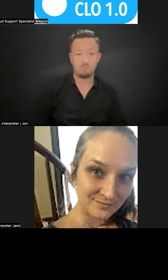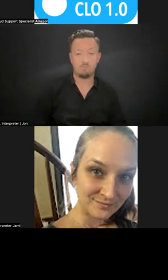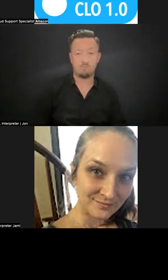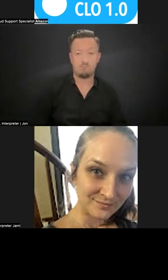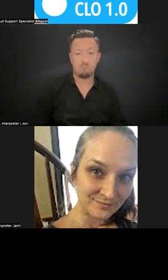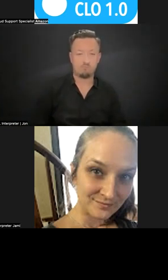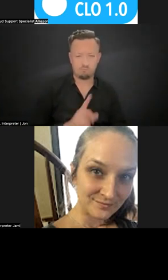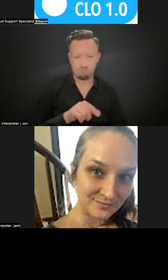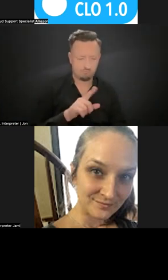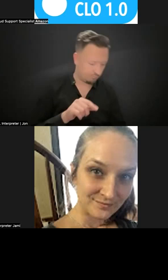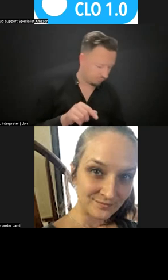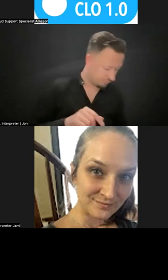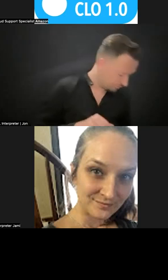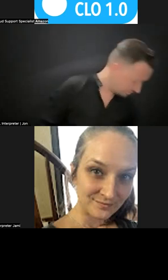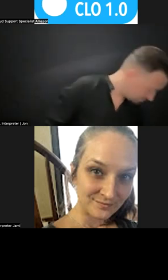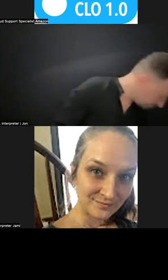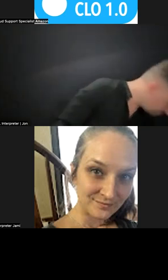my pen.